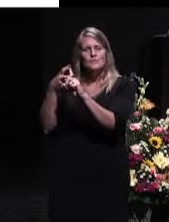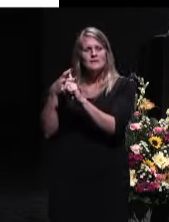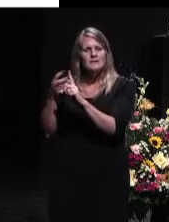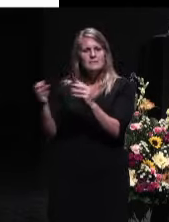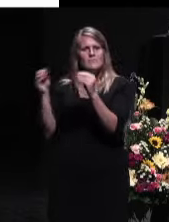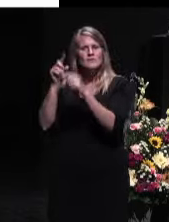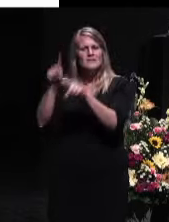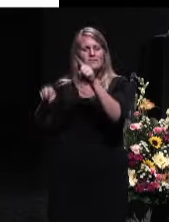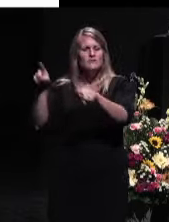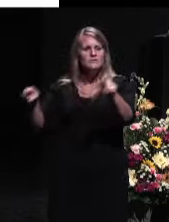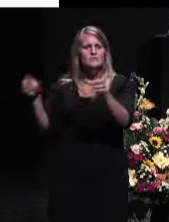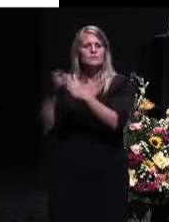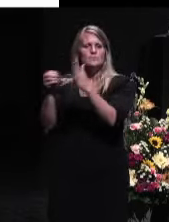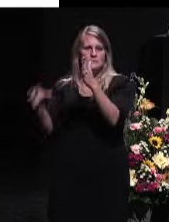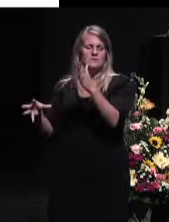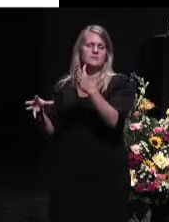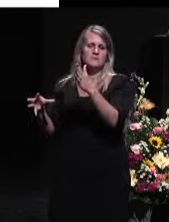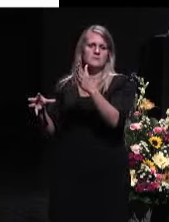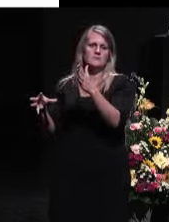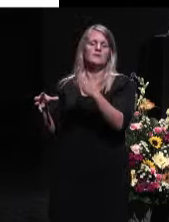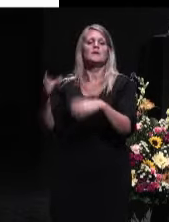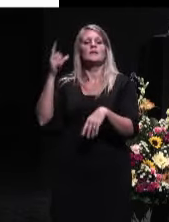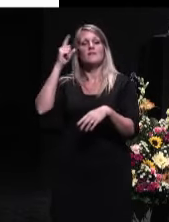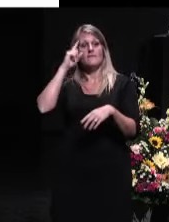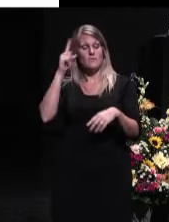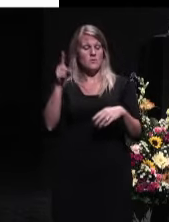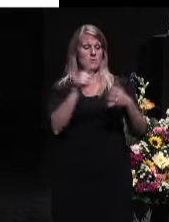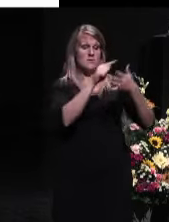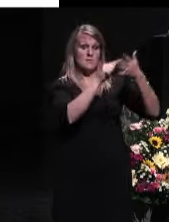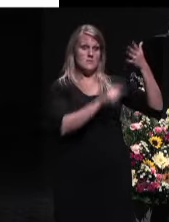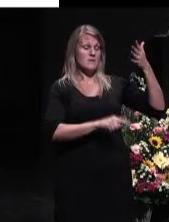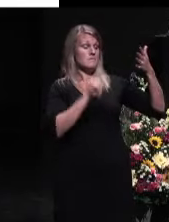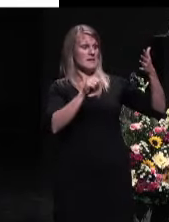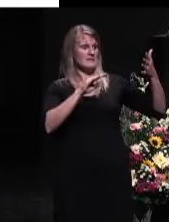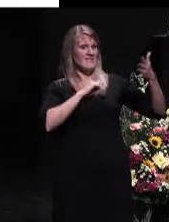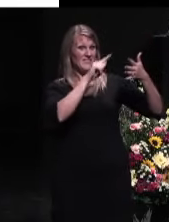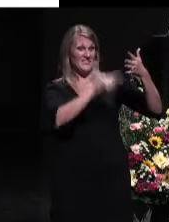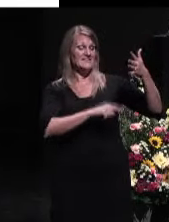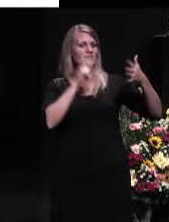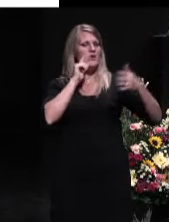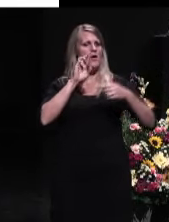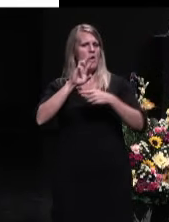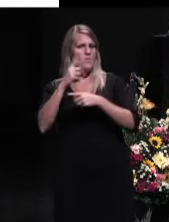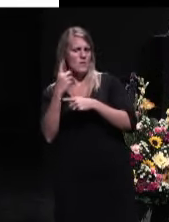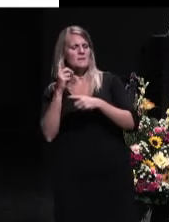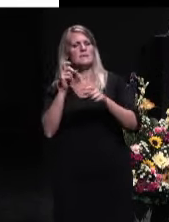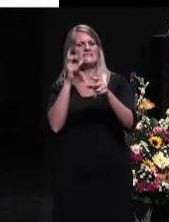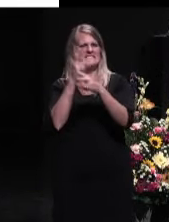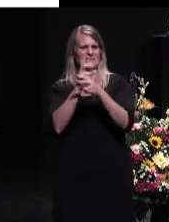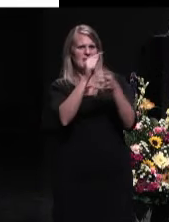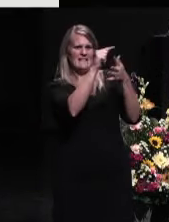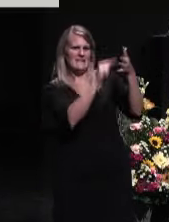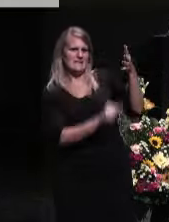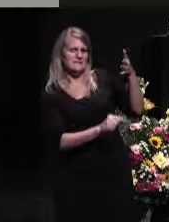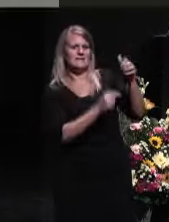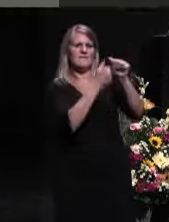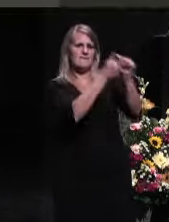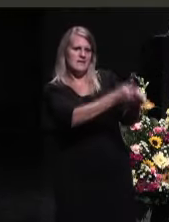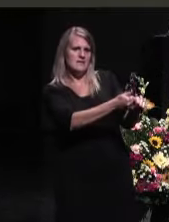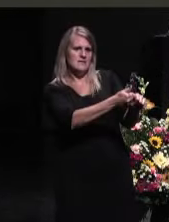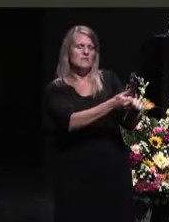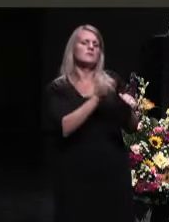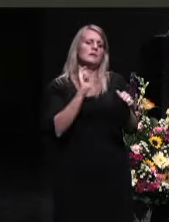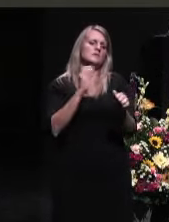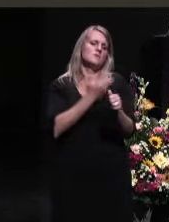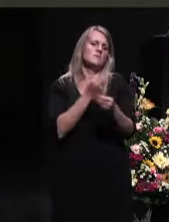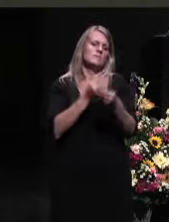the dimensions that are required for R1. We know the value and the importance of R1, and so that is really what our budget model and other activities are built